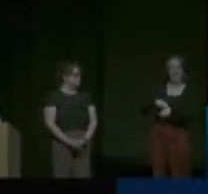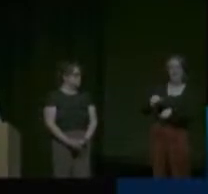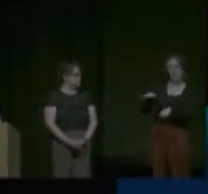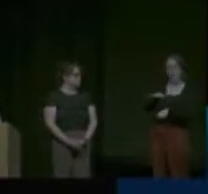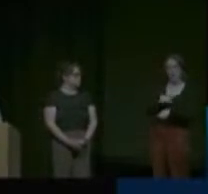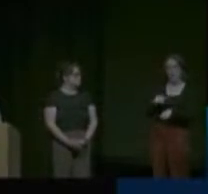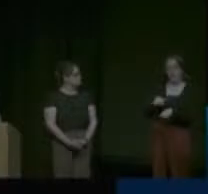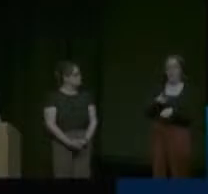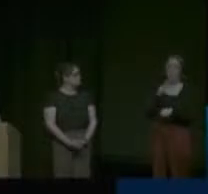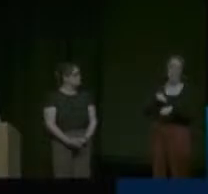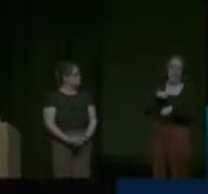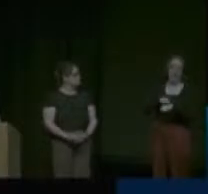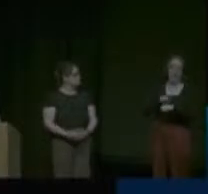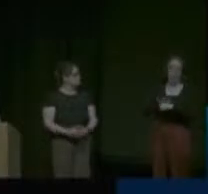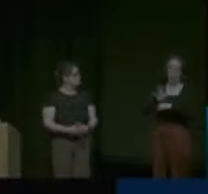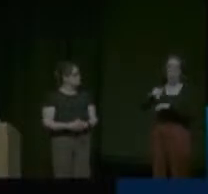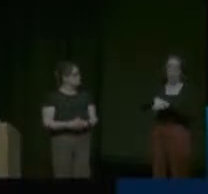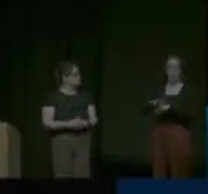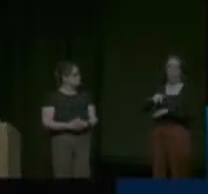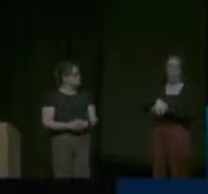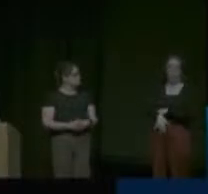flowing falls.